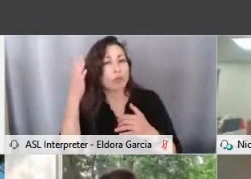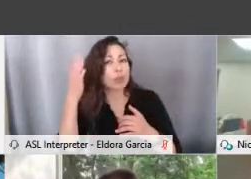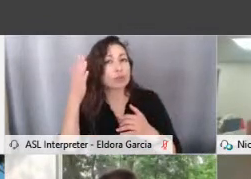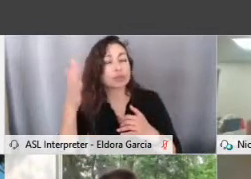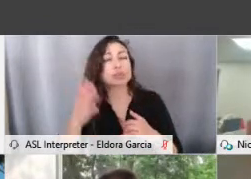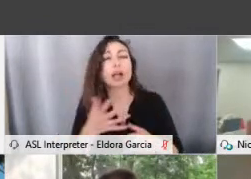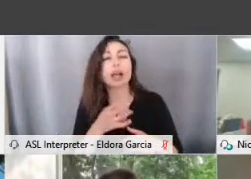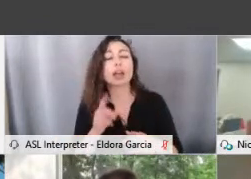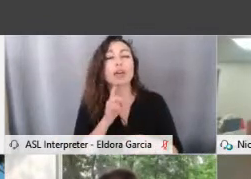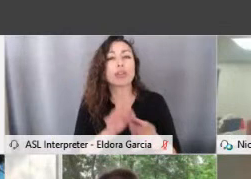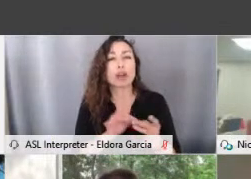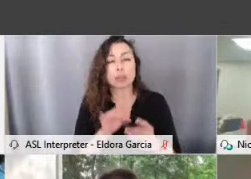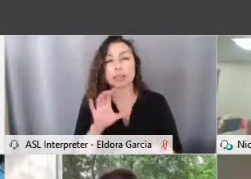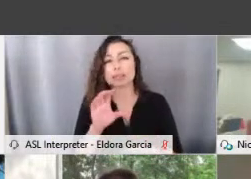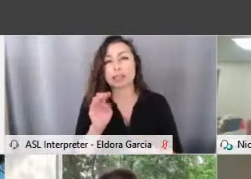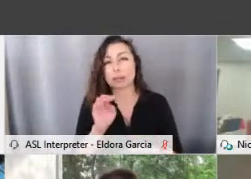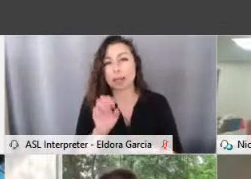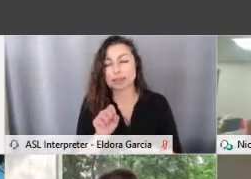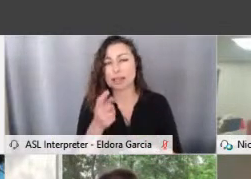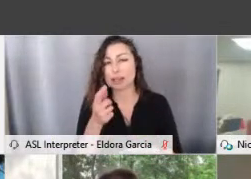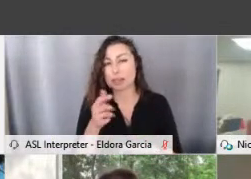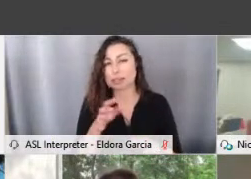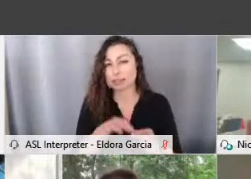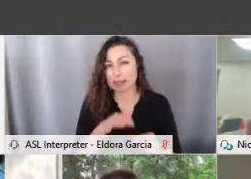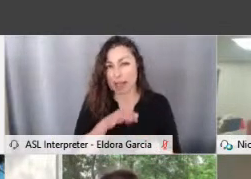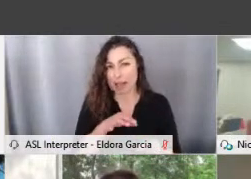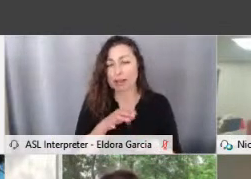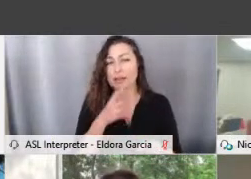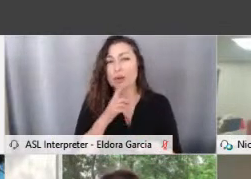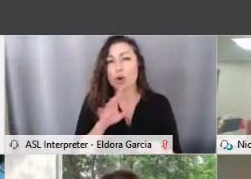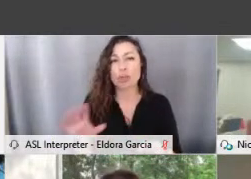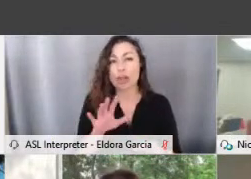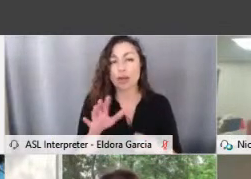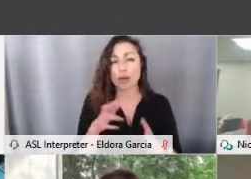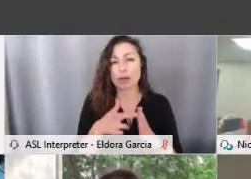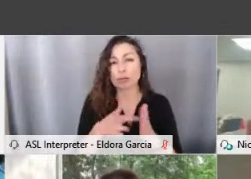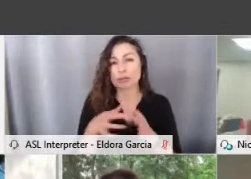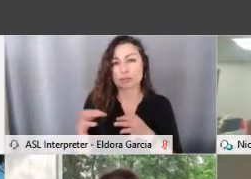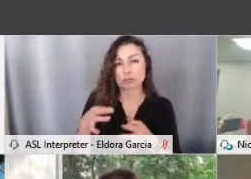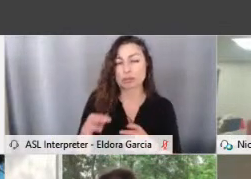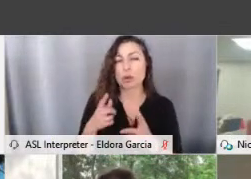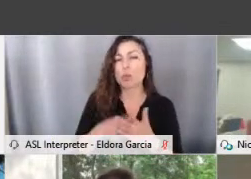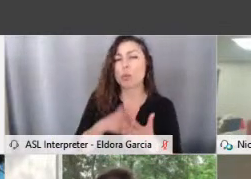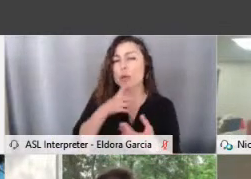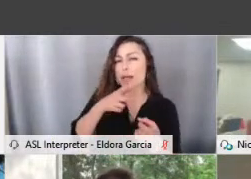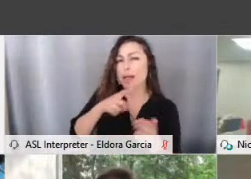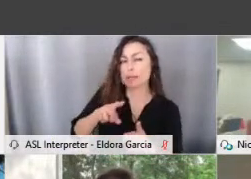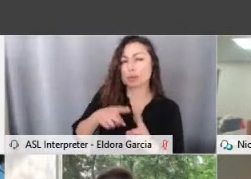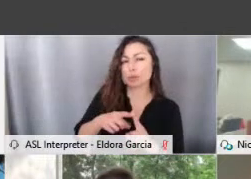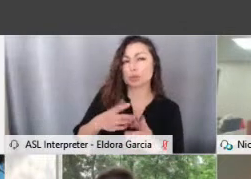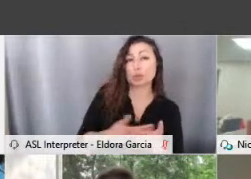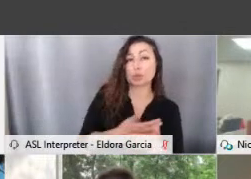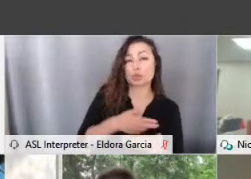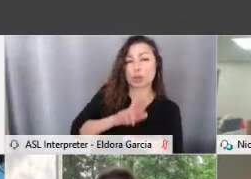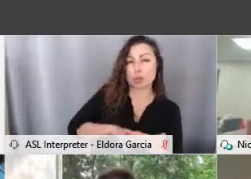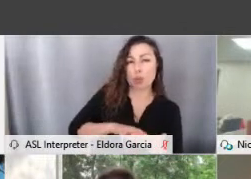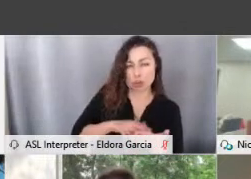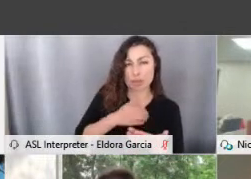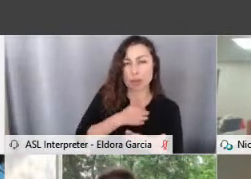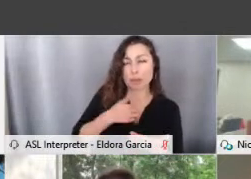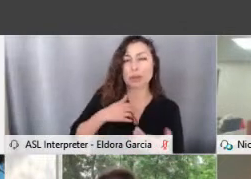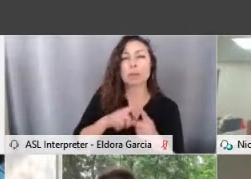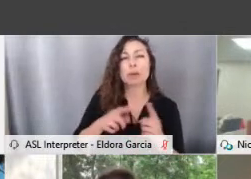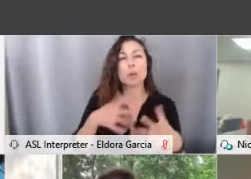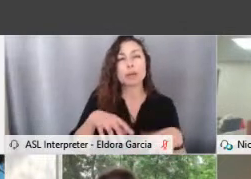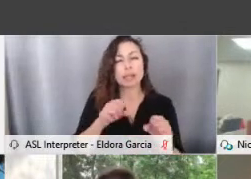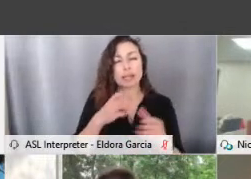definitely heard the comment that CMS is a little bit delayed on their guidance related to what's going to happen to these new enrolled members. I just wanted to